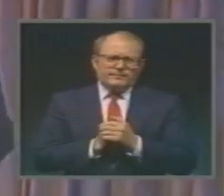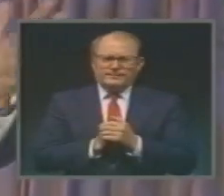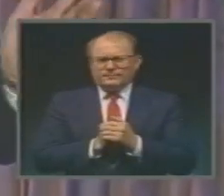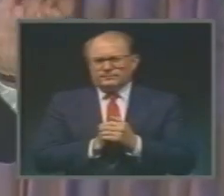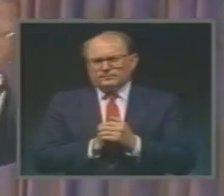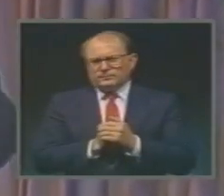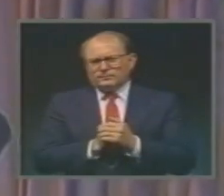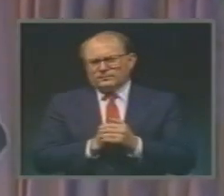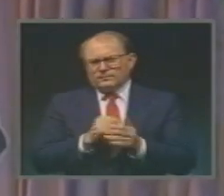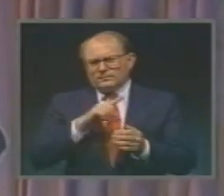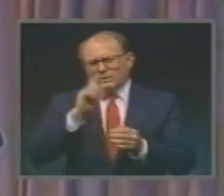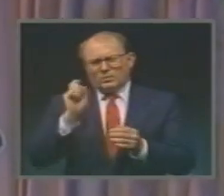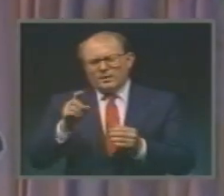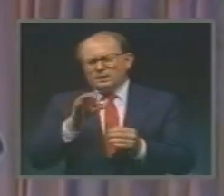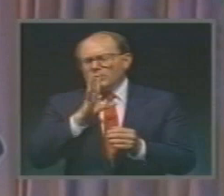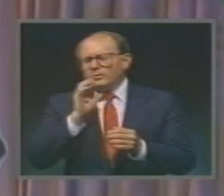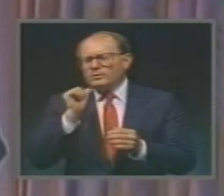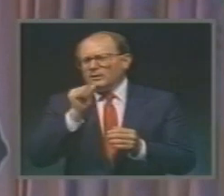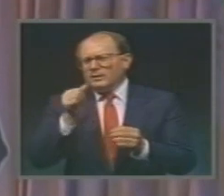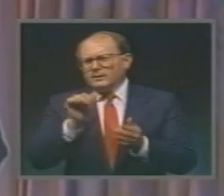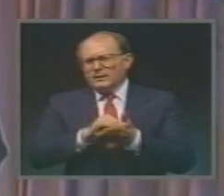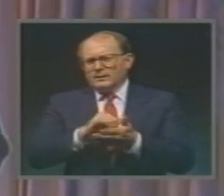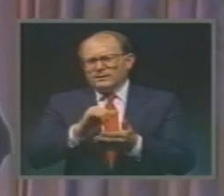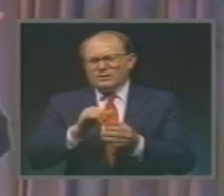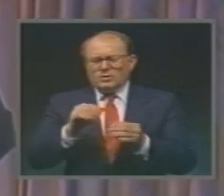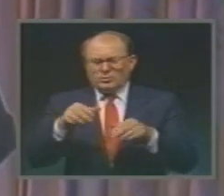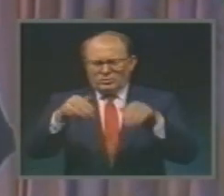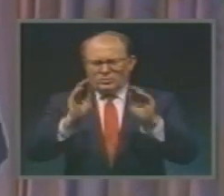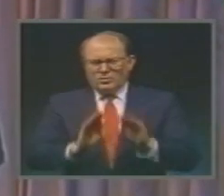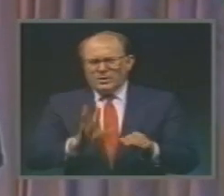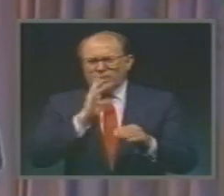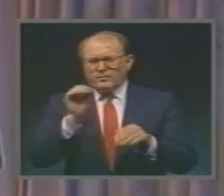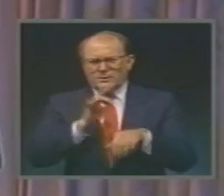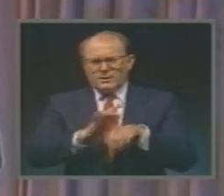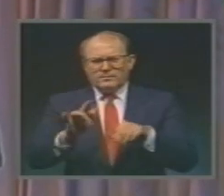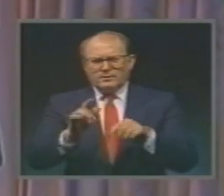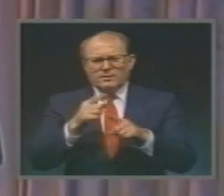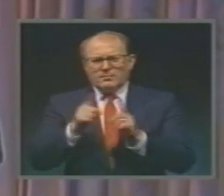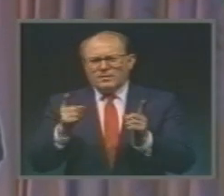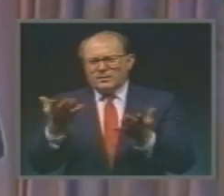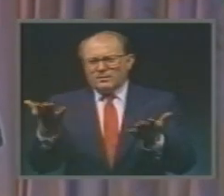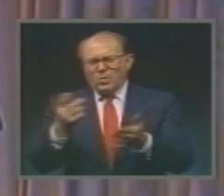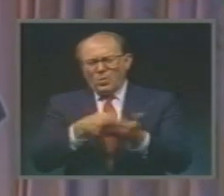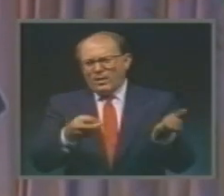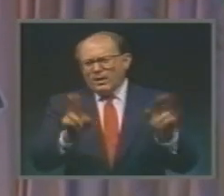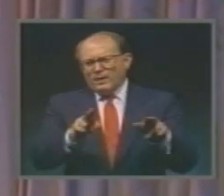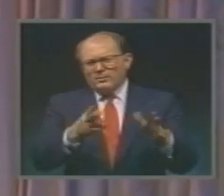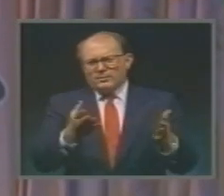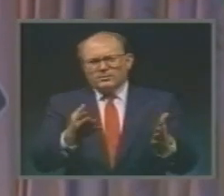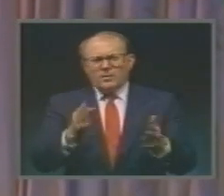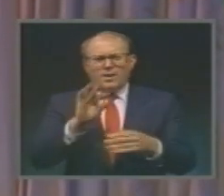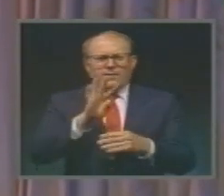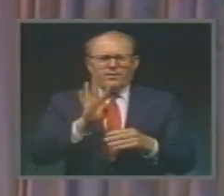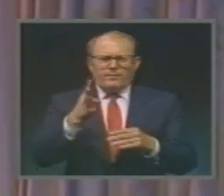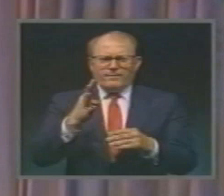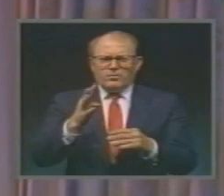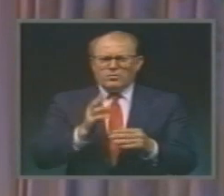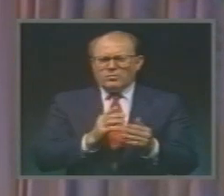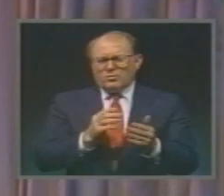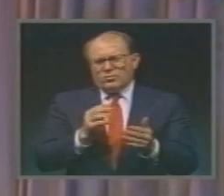The question's never been whether the tomb was empty, but how to account for it. There seem to be only four